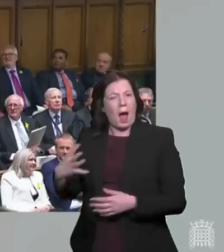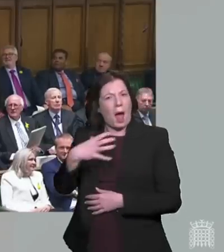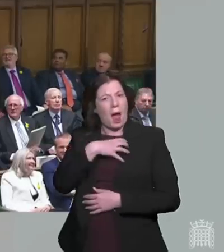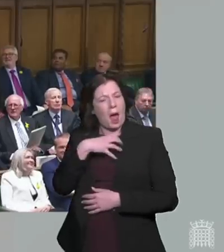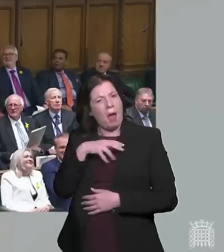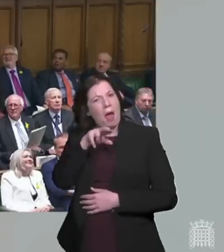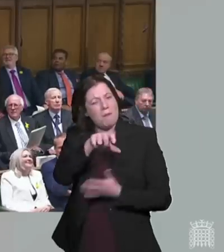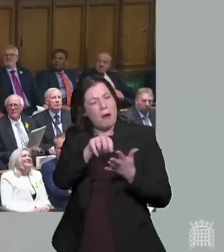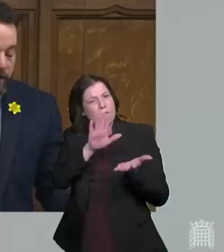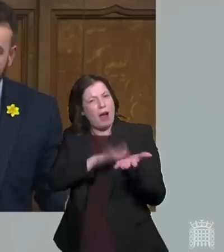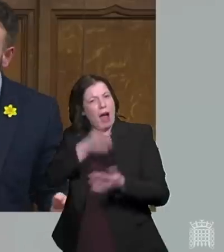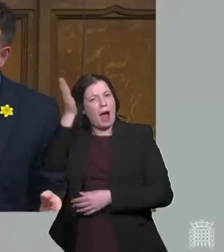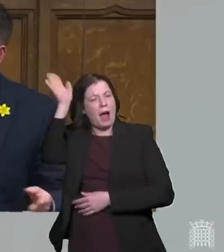market.